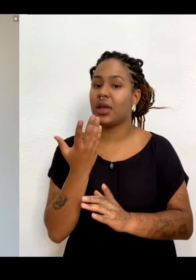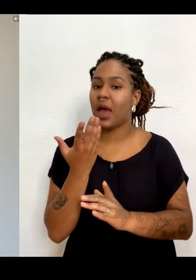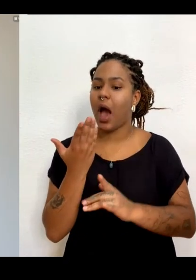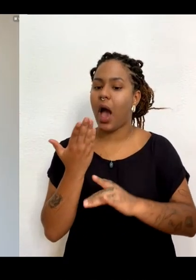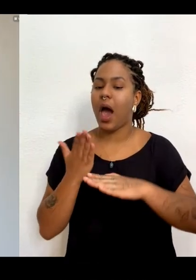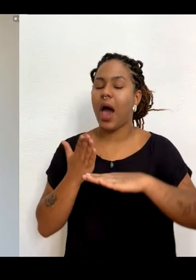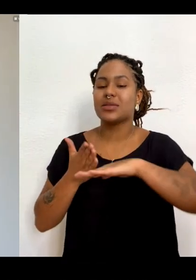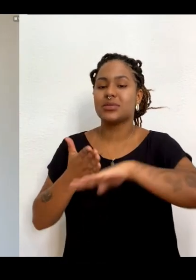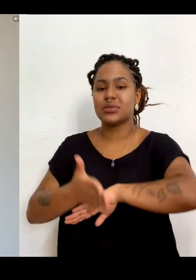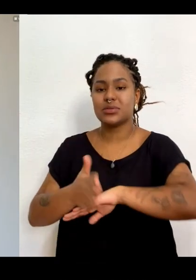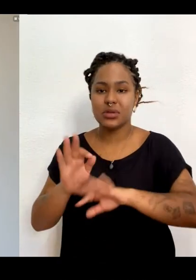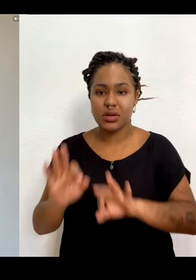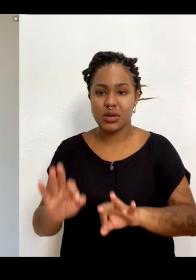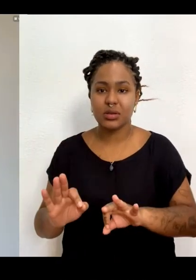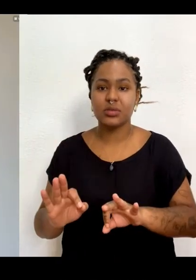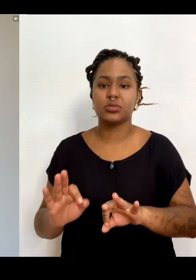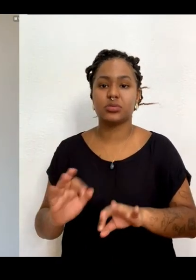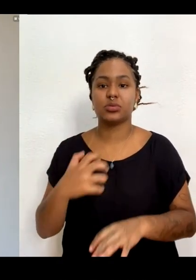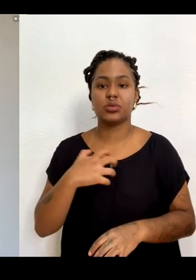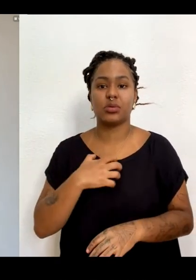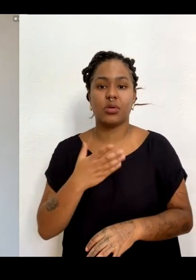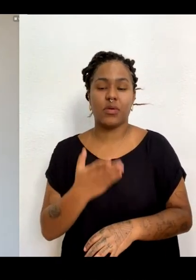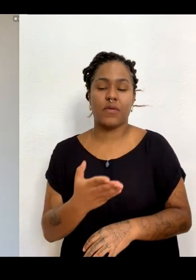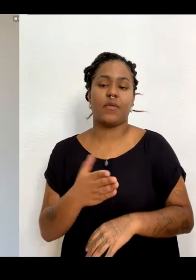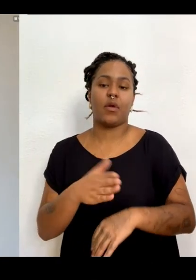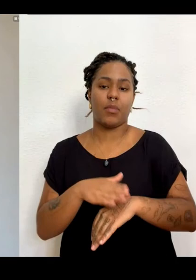um a foreign